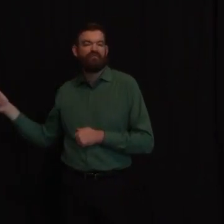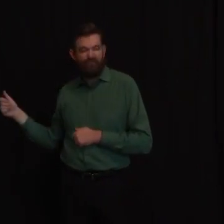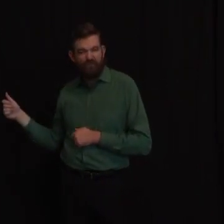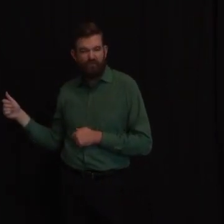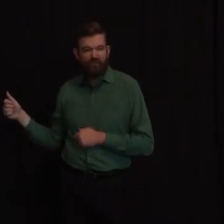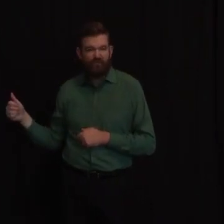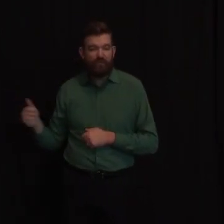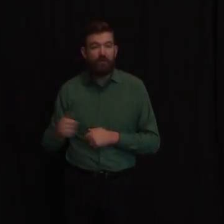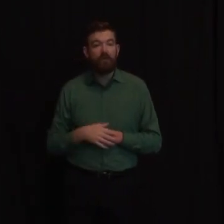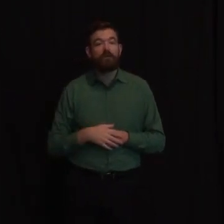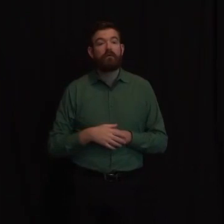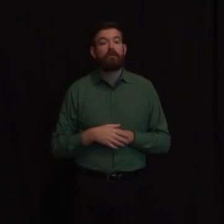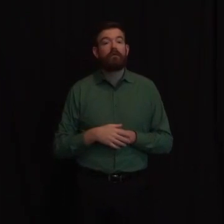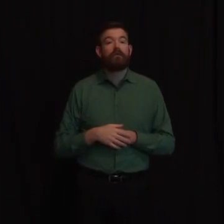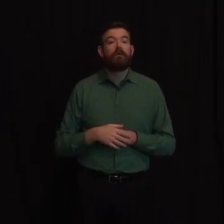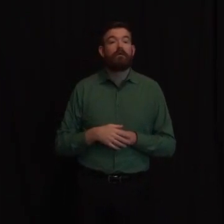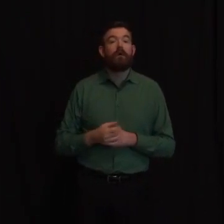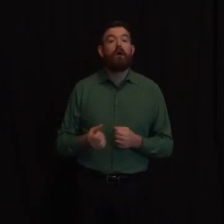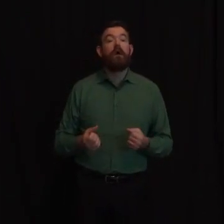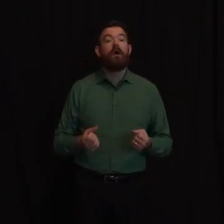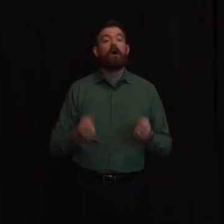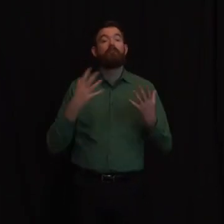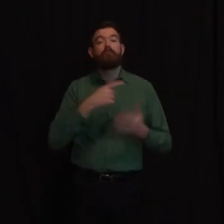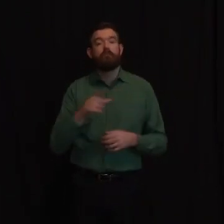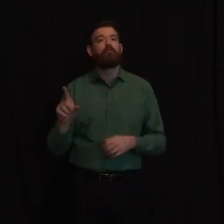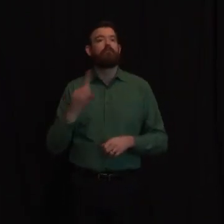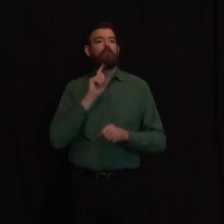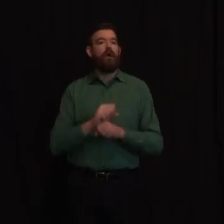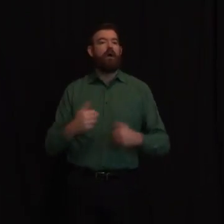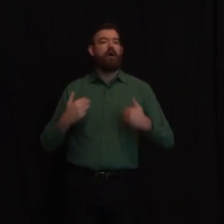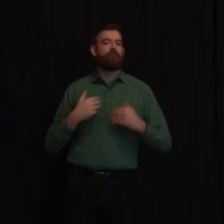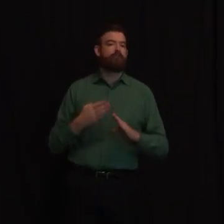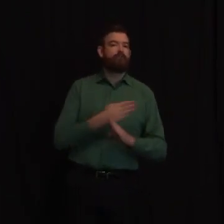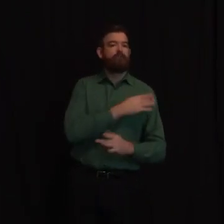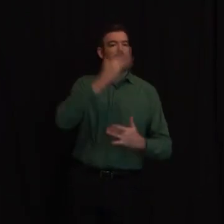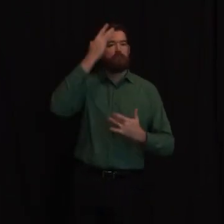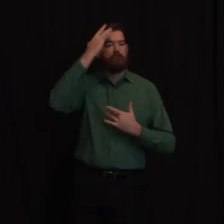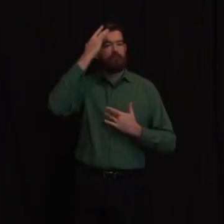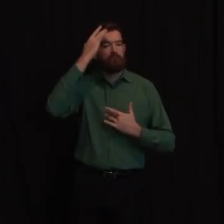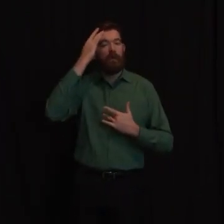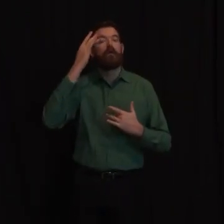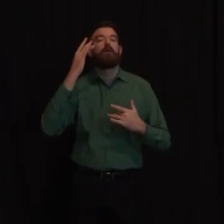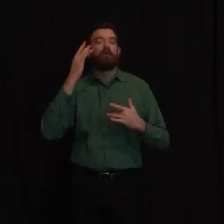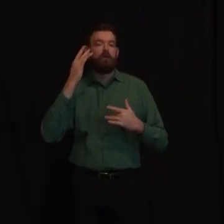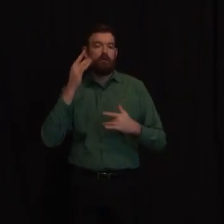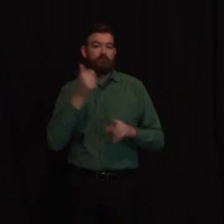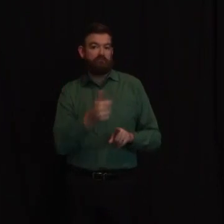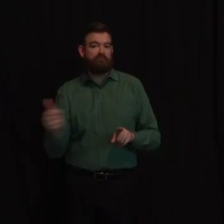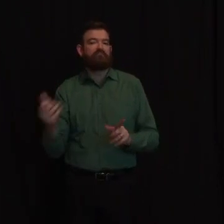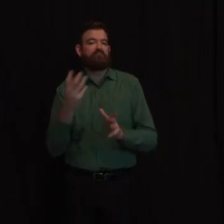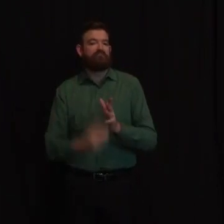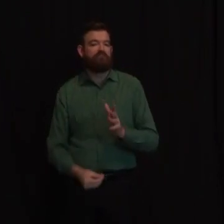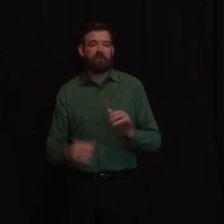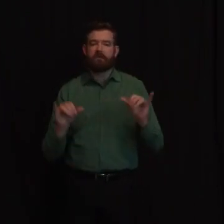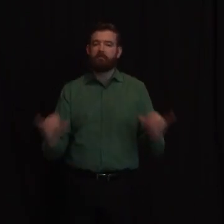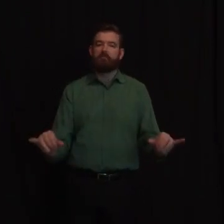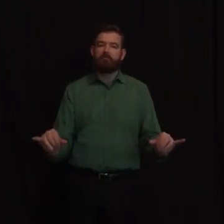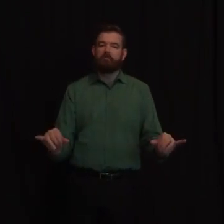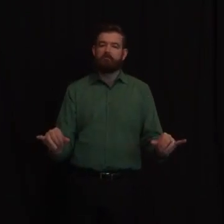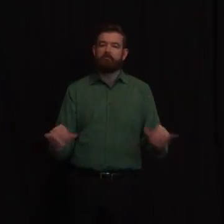underlying conditions of our fatalities remain the same. Thank you again for staying home